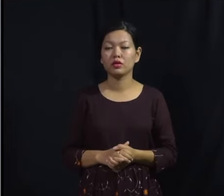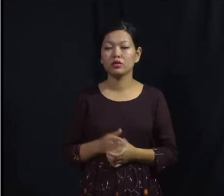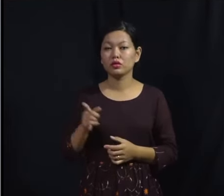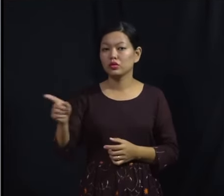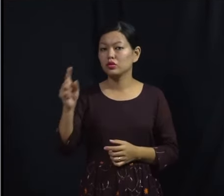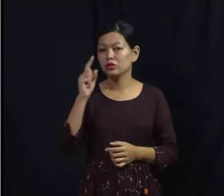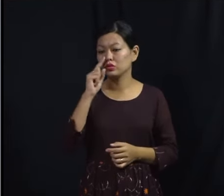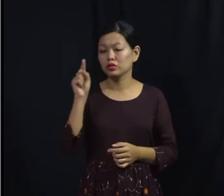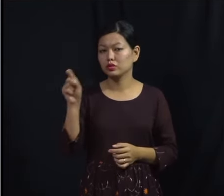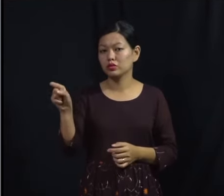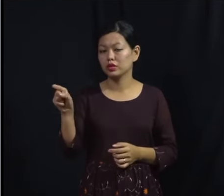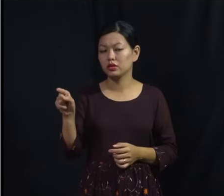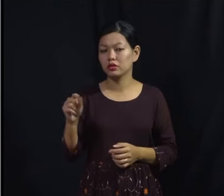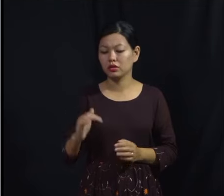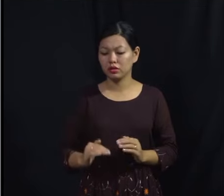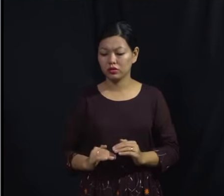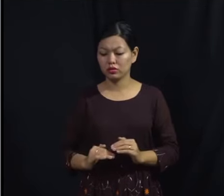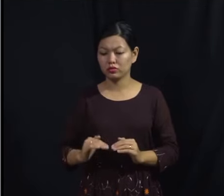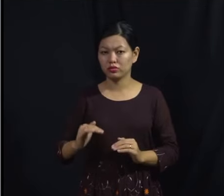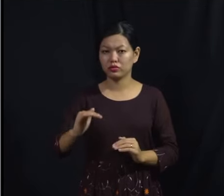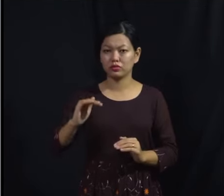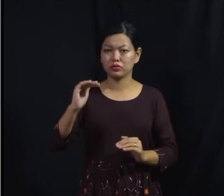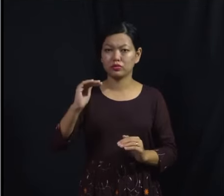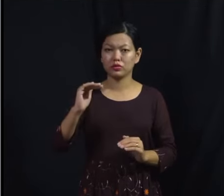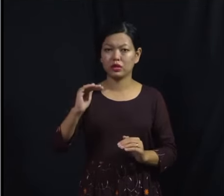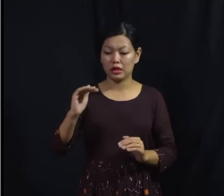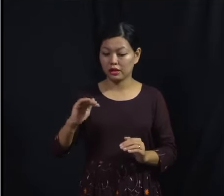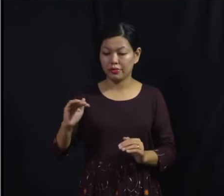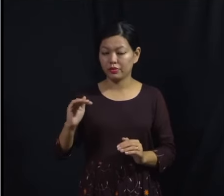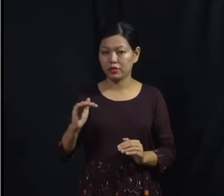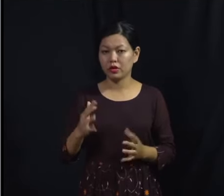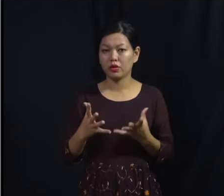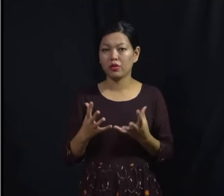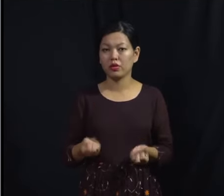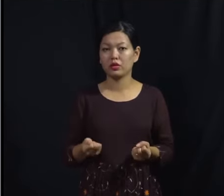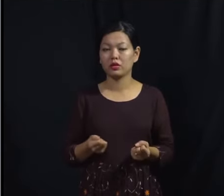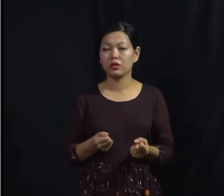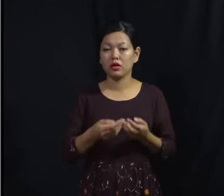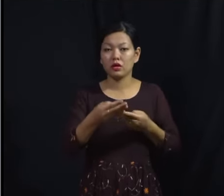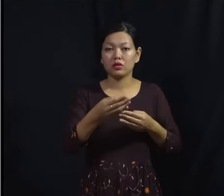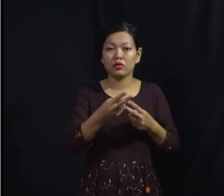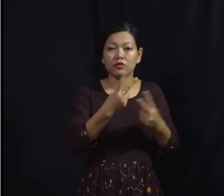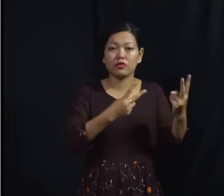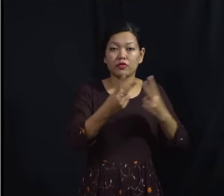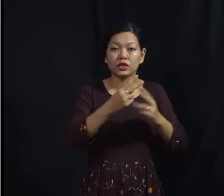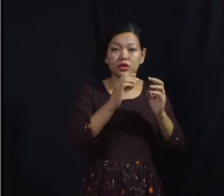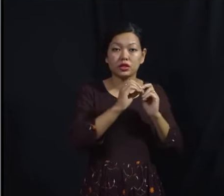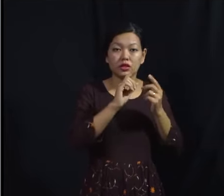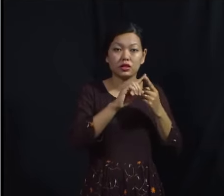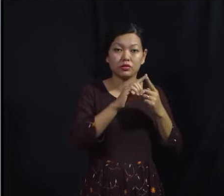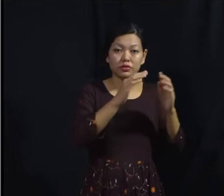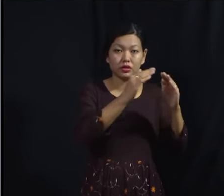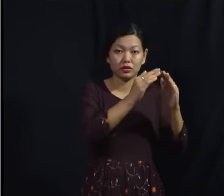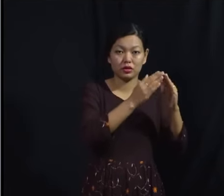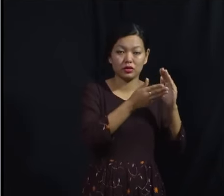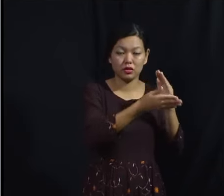go and visit. And she does not like to be called dainty, filling in a stereotype role of a girl. You know, that is